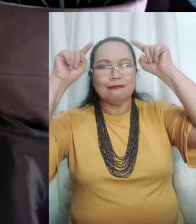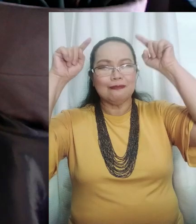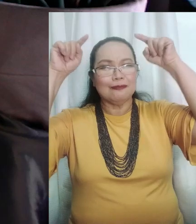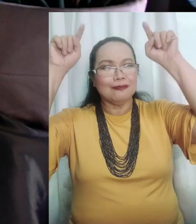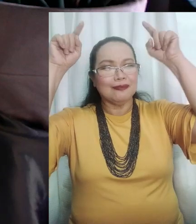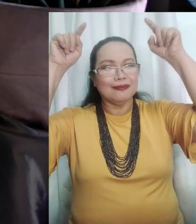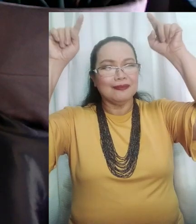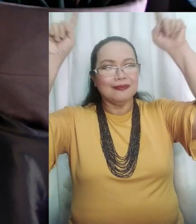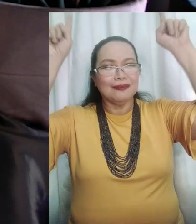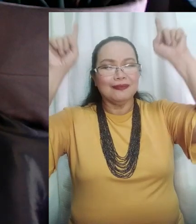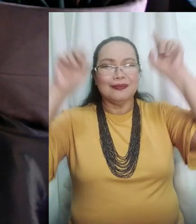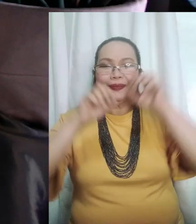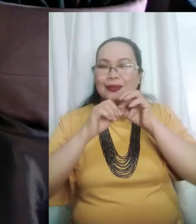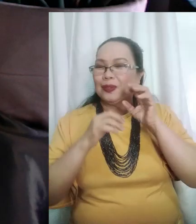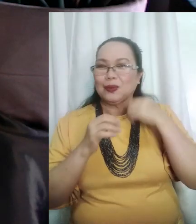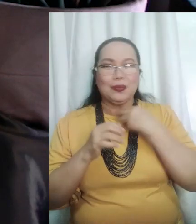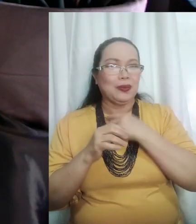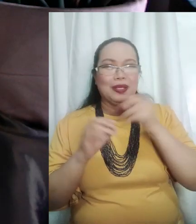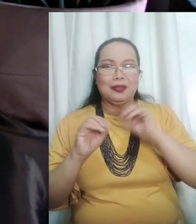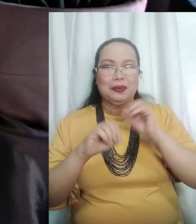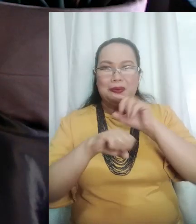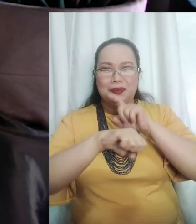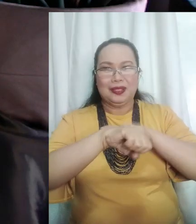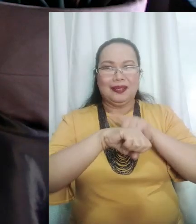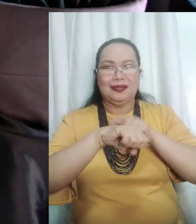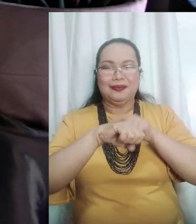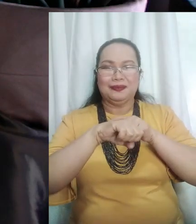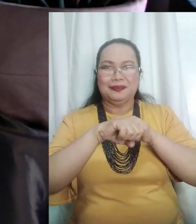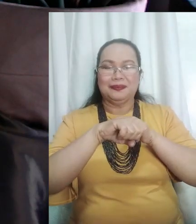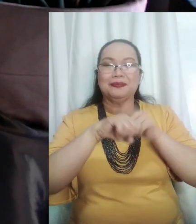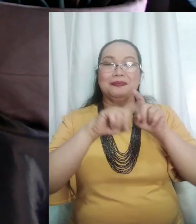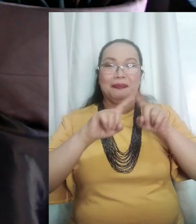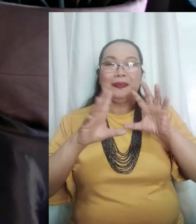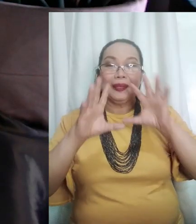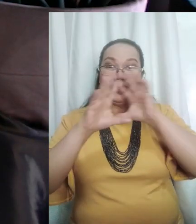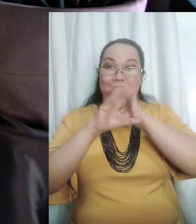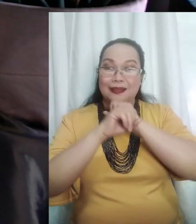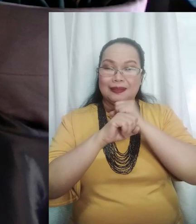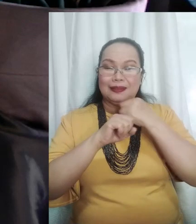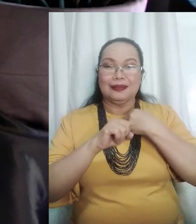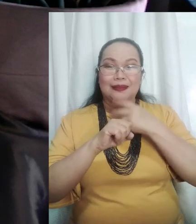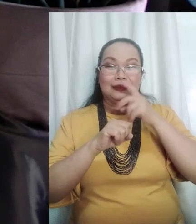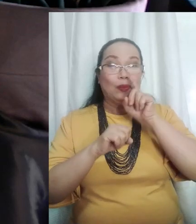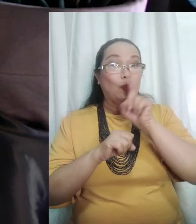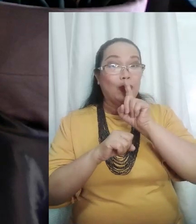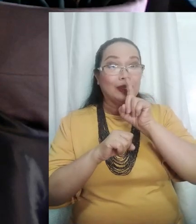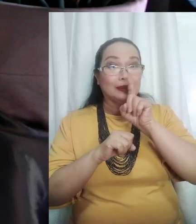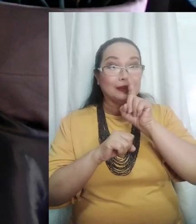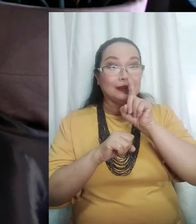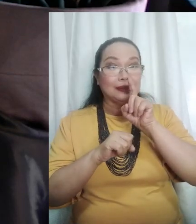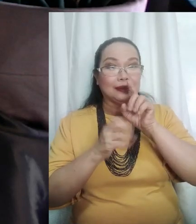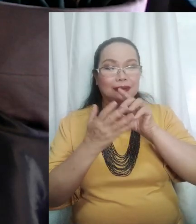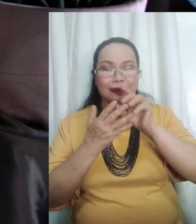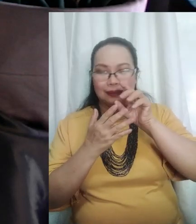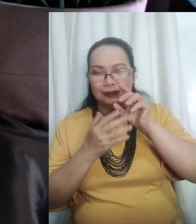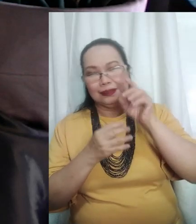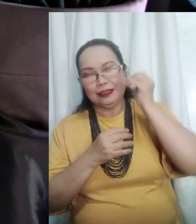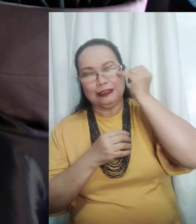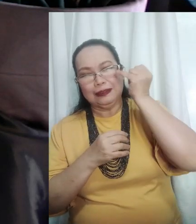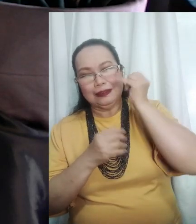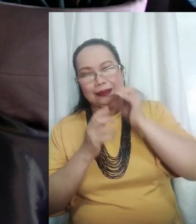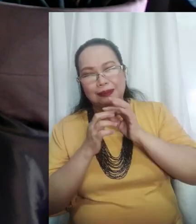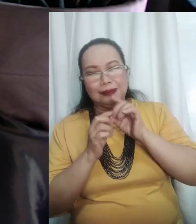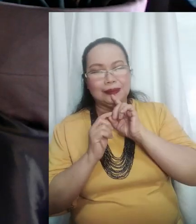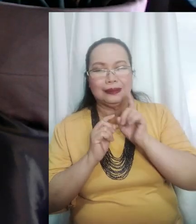you know the story. We don't have time for all of that. But for now, let me put up our insight in this story right now. Okay?